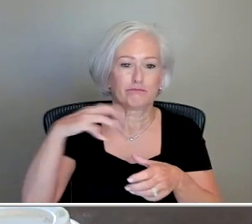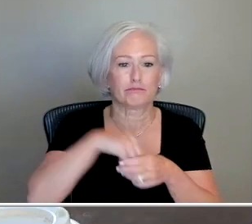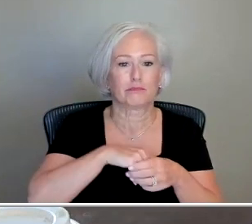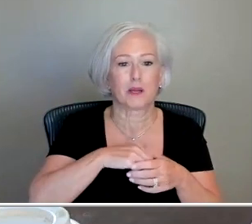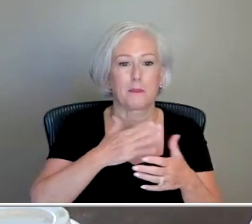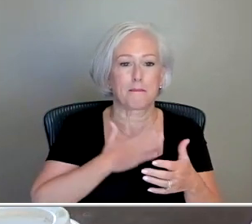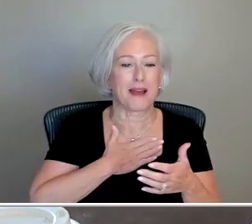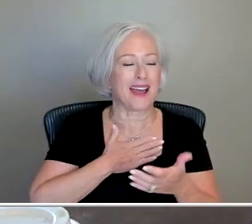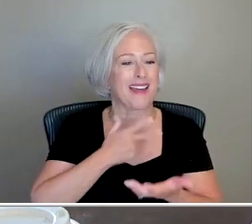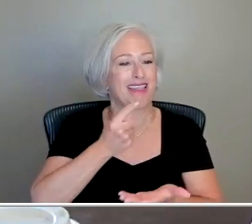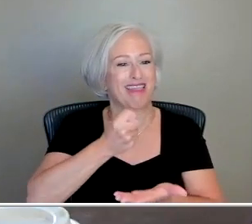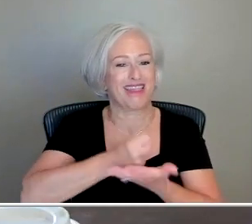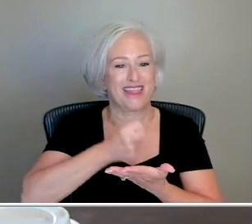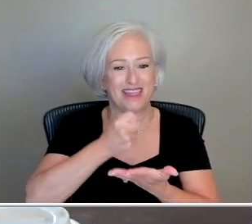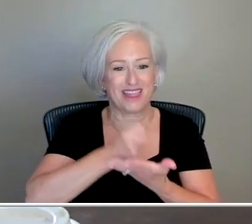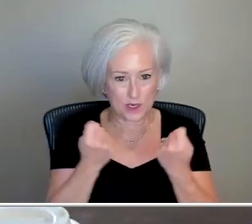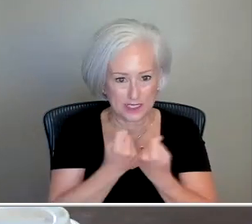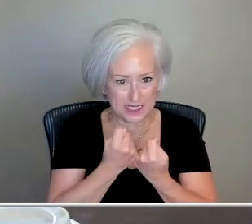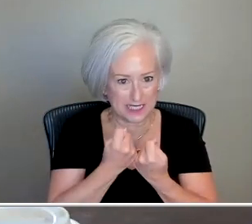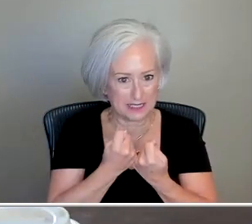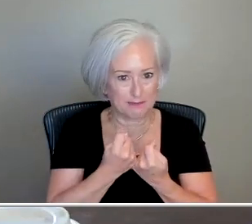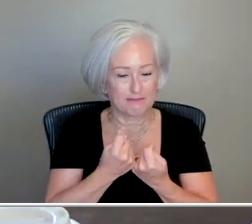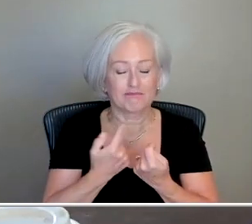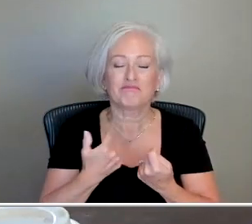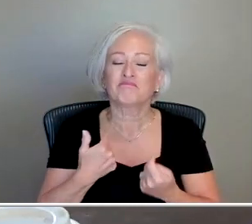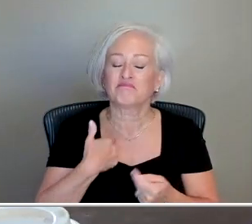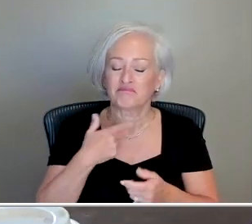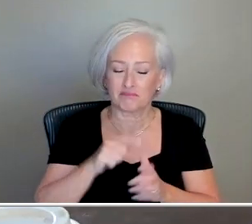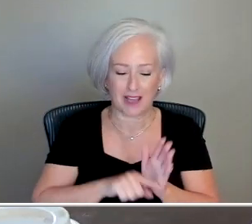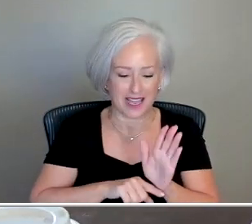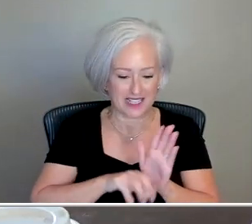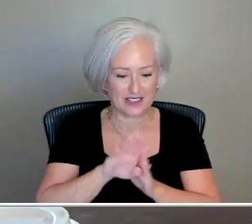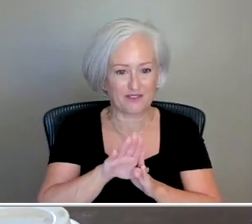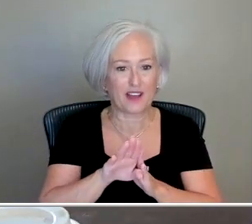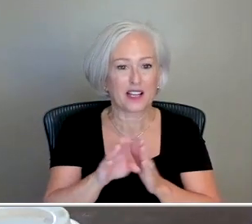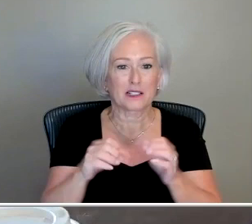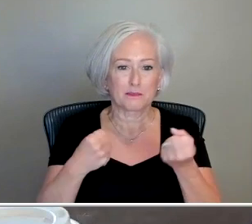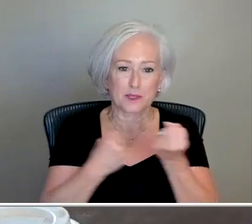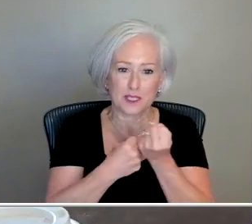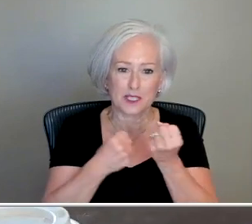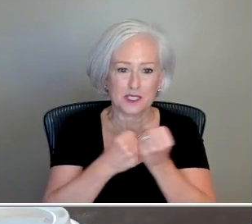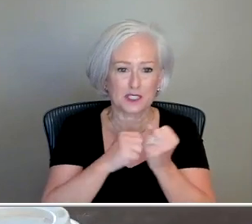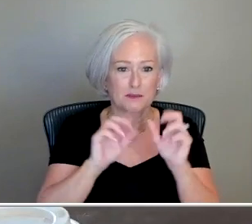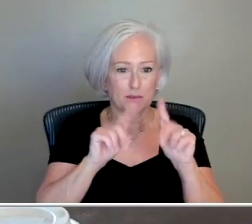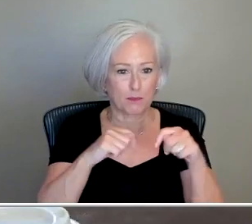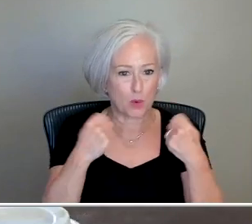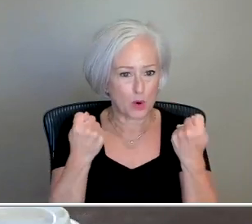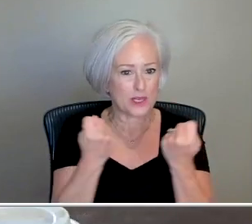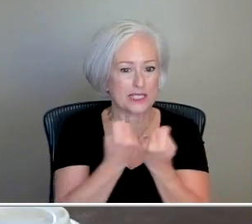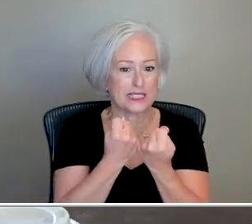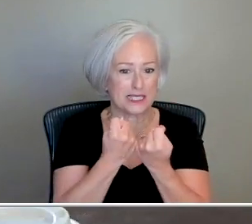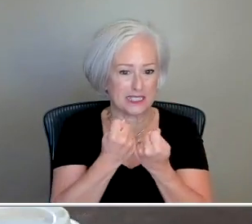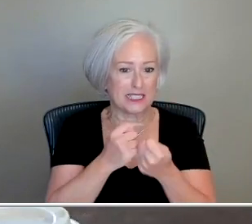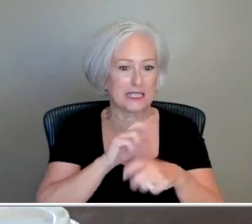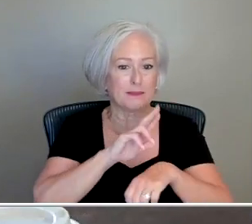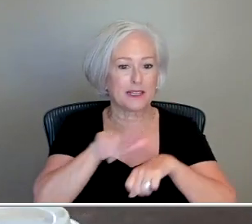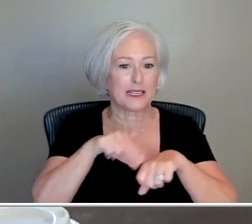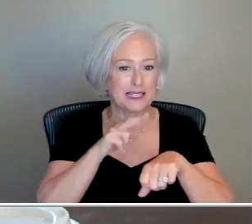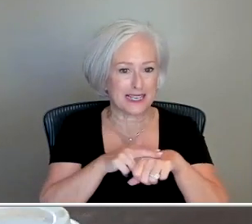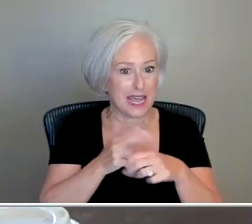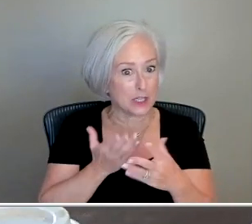support team. I developed a whole support team naturally through people in Kansas